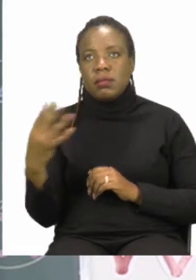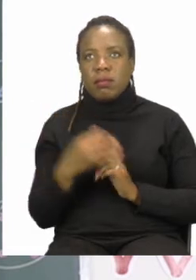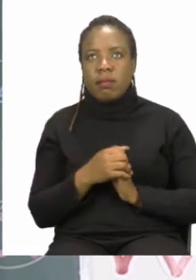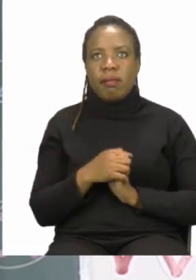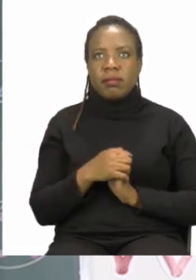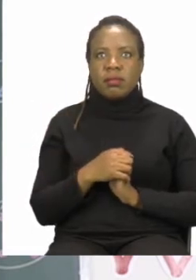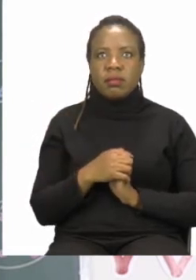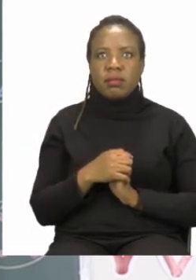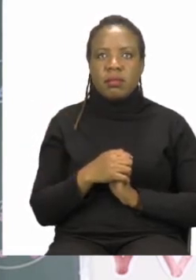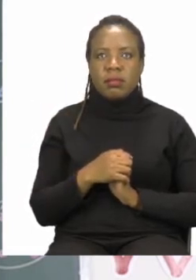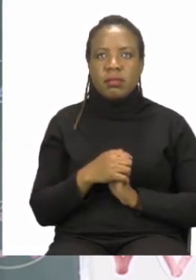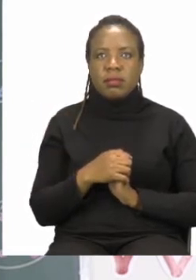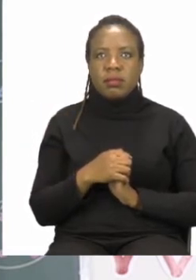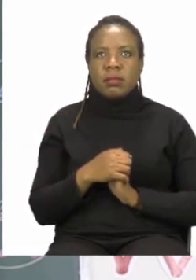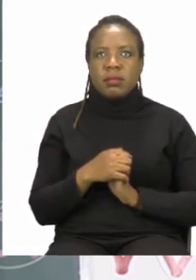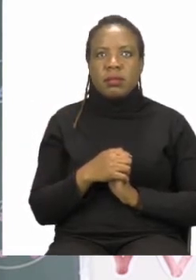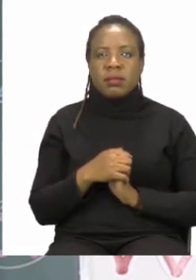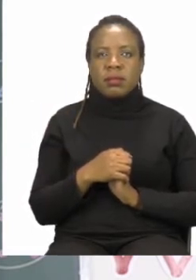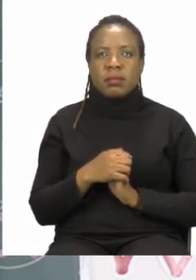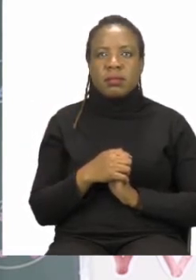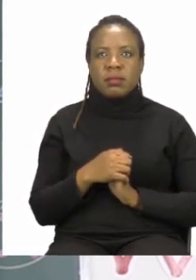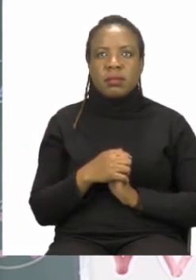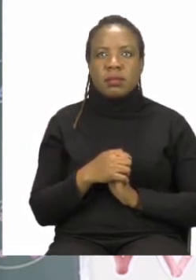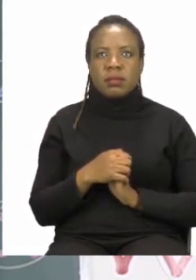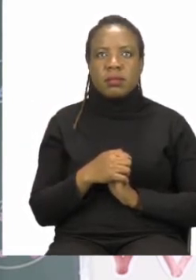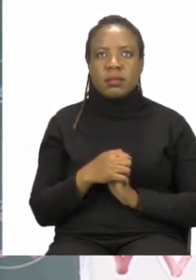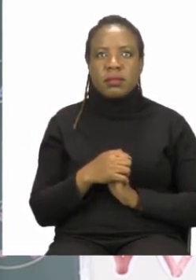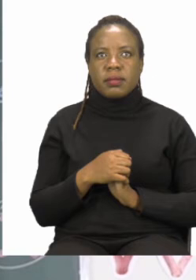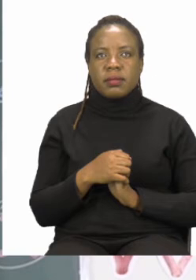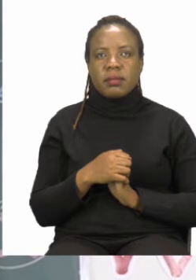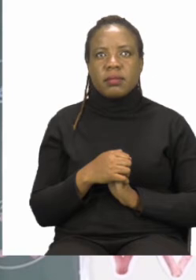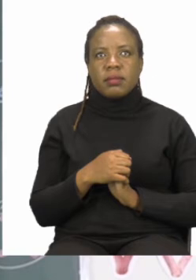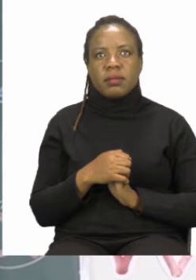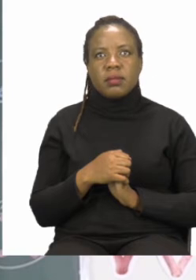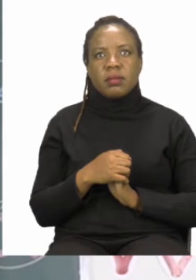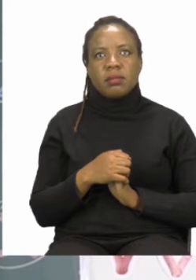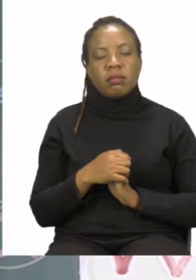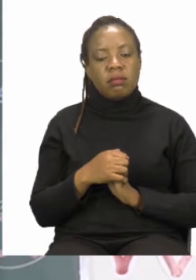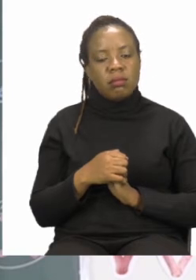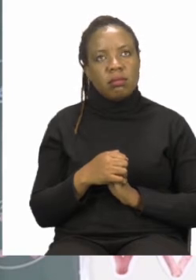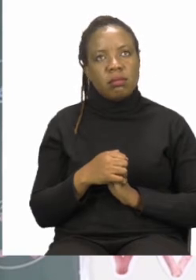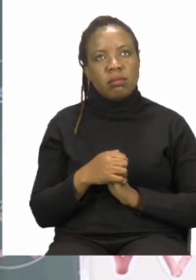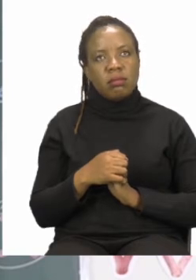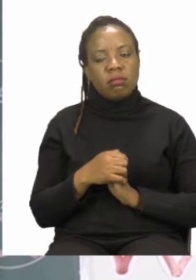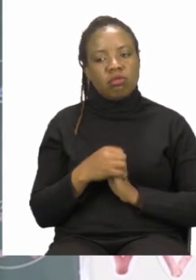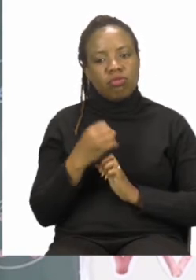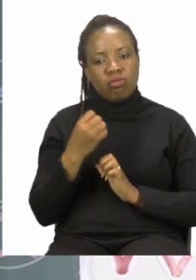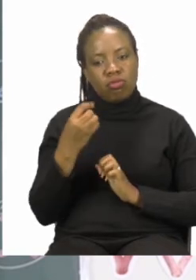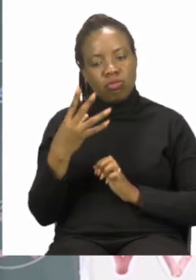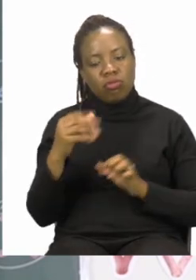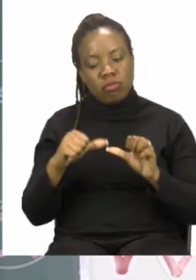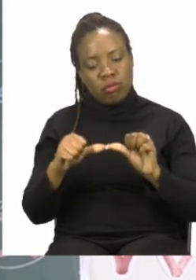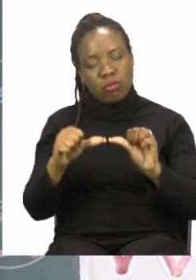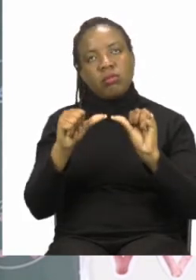quicker. And again, we're going to be using our counting on method with our fingers.